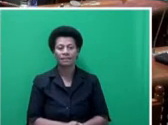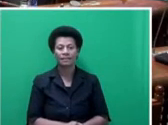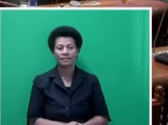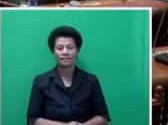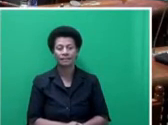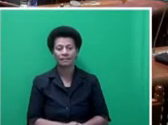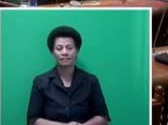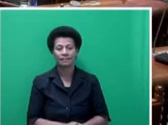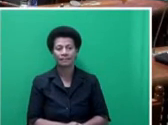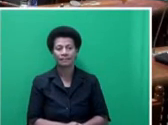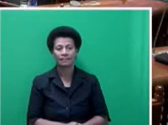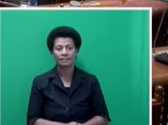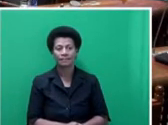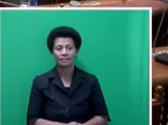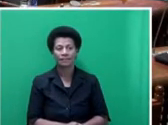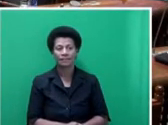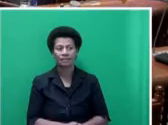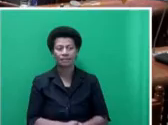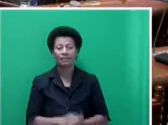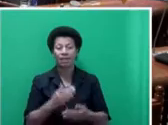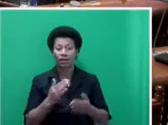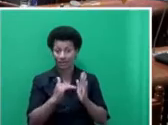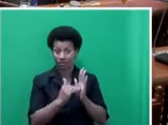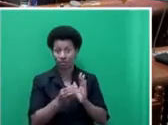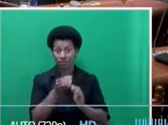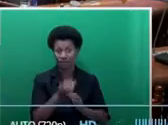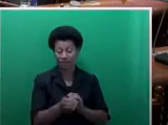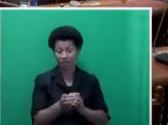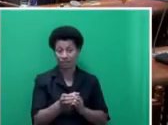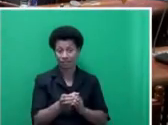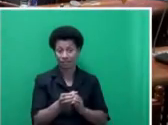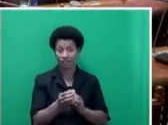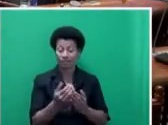I thank you, Honourable Chairperson, Honourable Members.